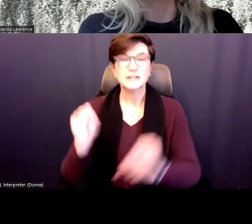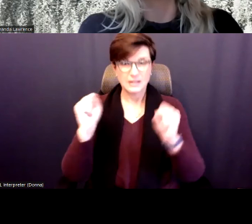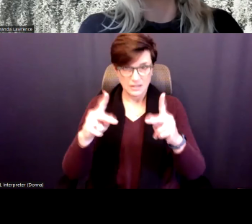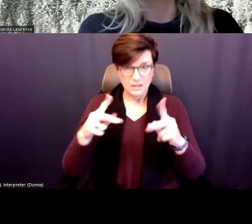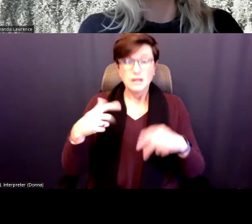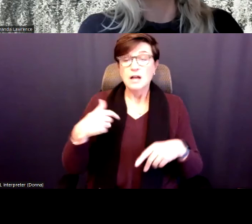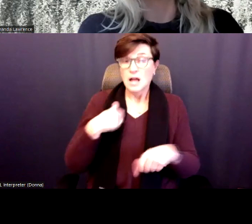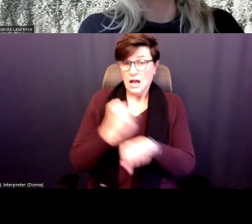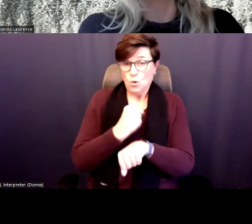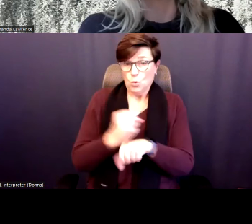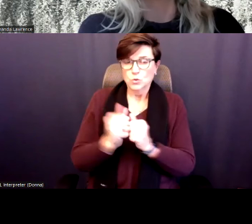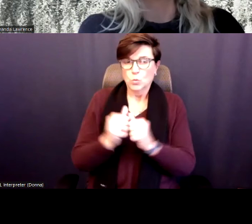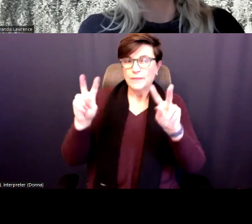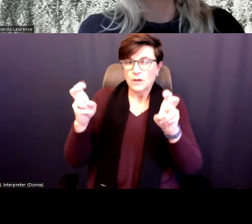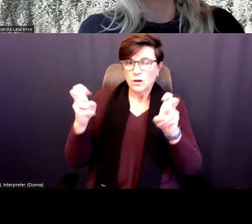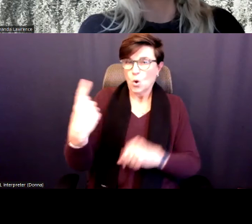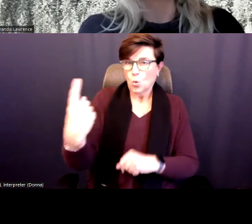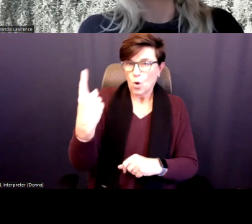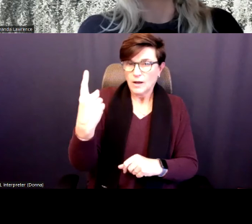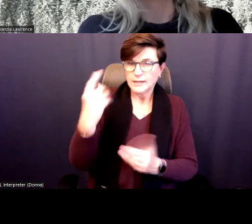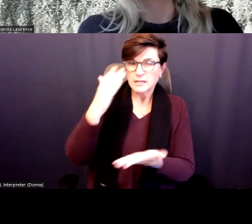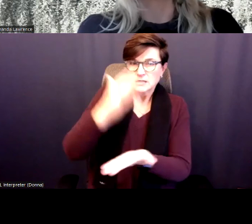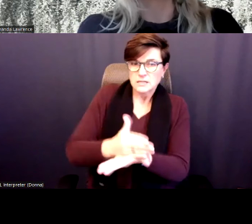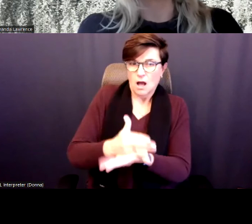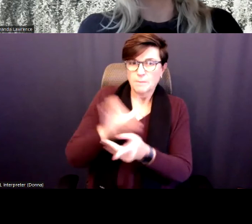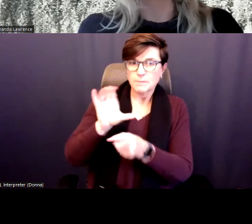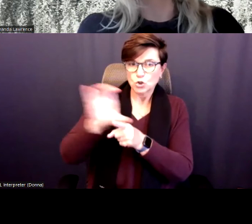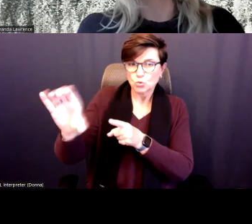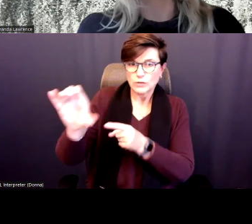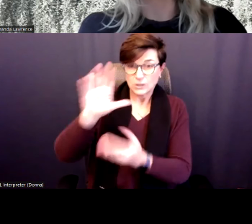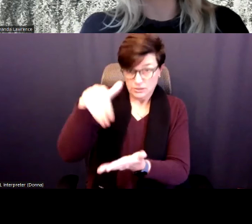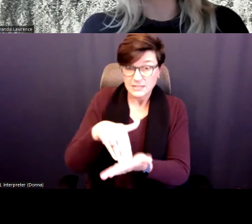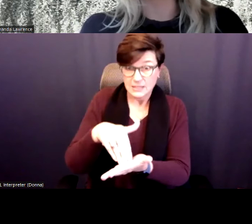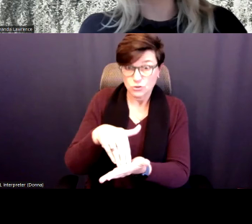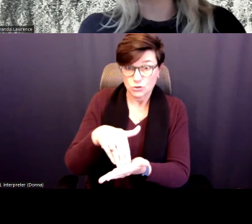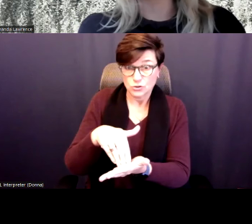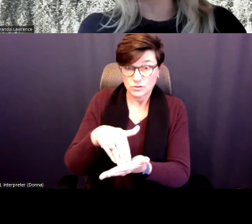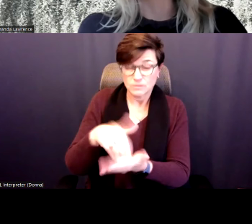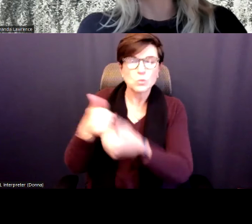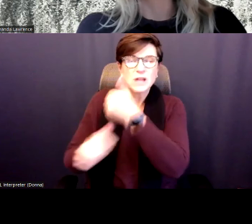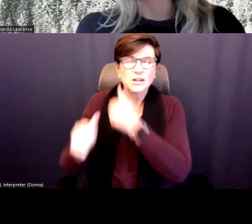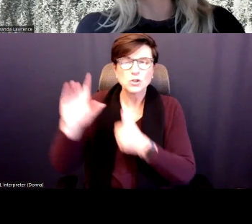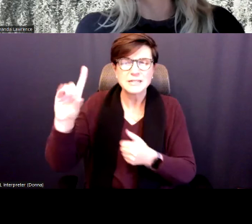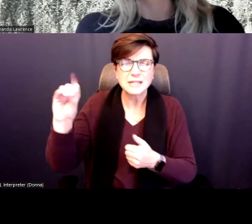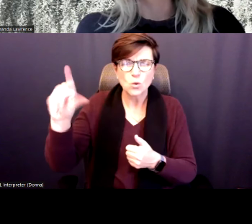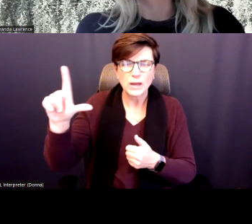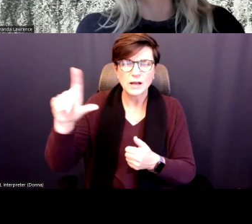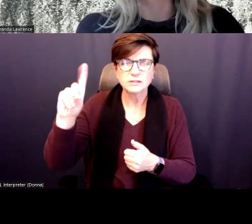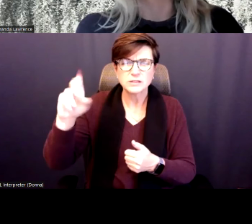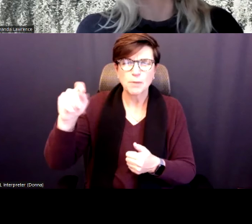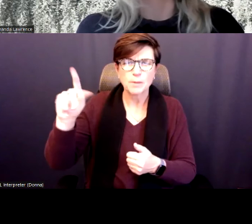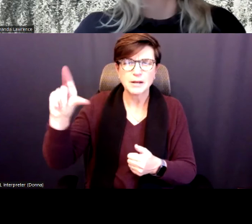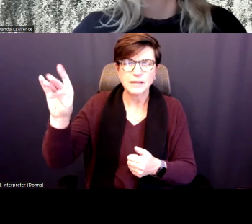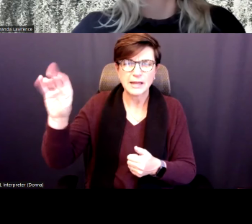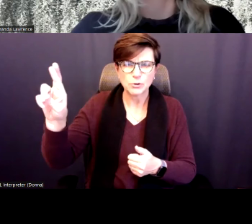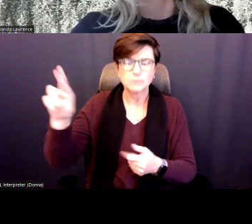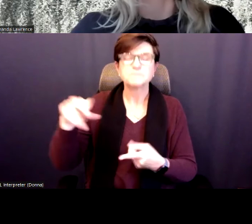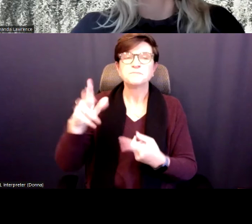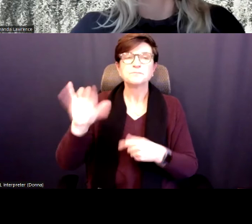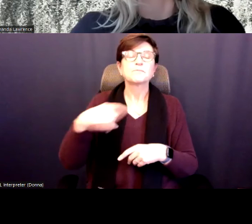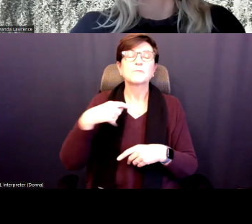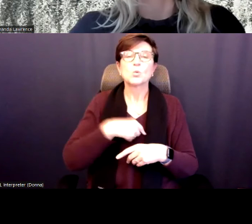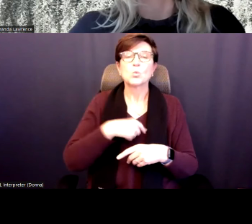Centers when we were doing this under the Department of Labor, creating partnerships to form a system rather than all the diverse doors that you